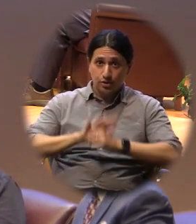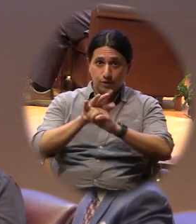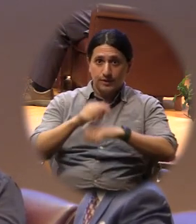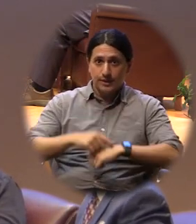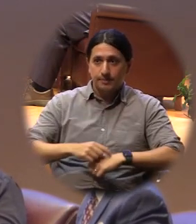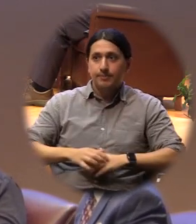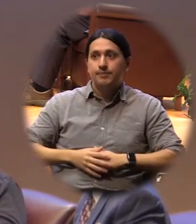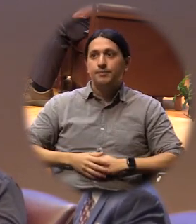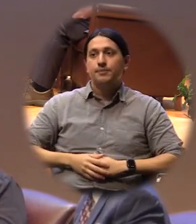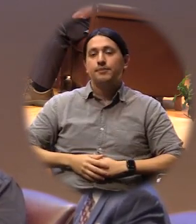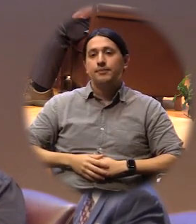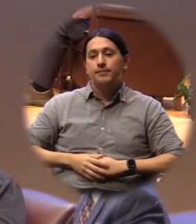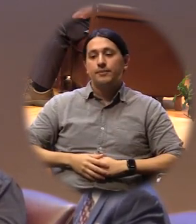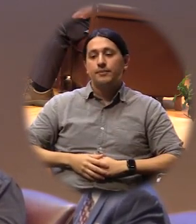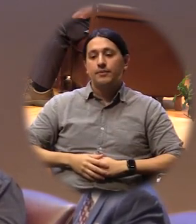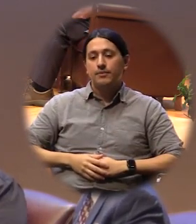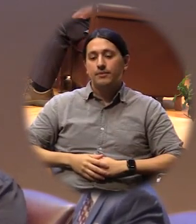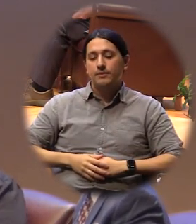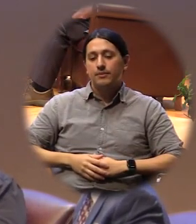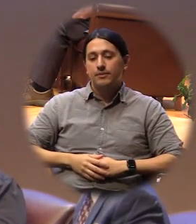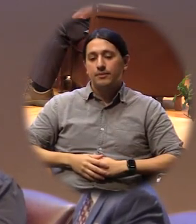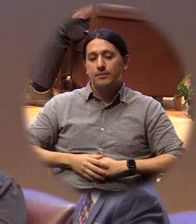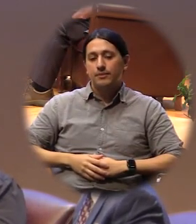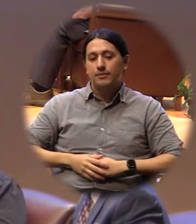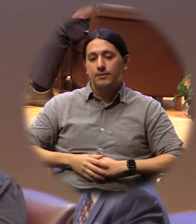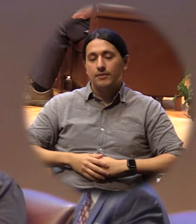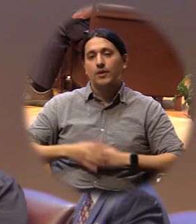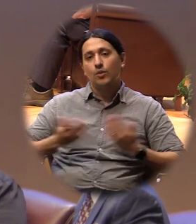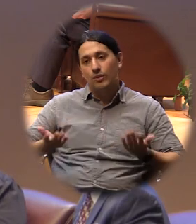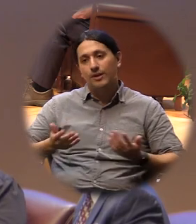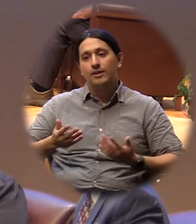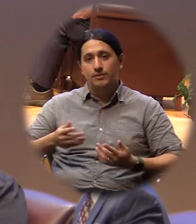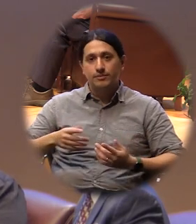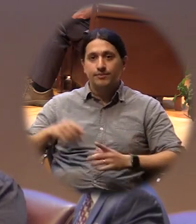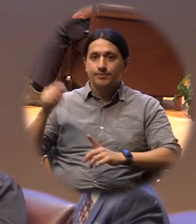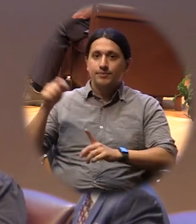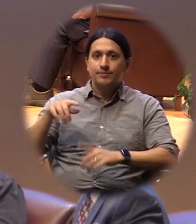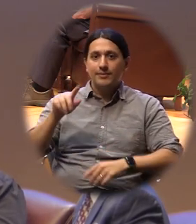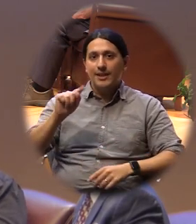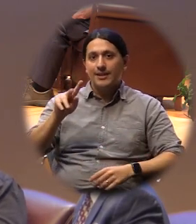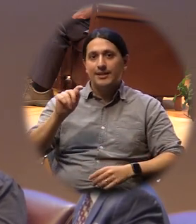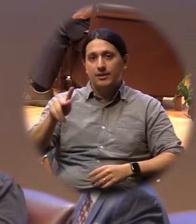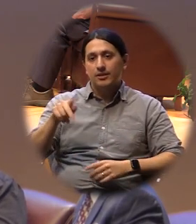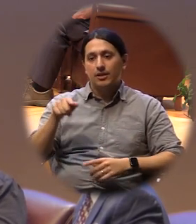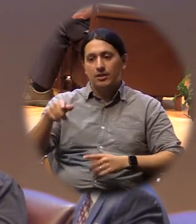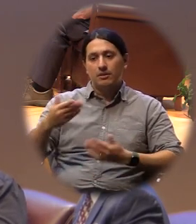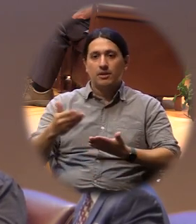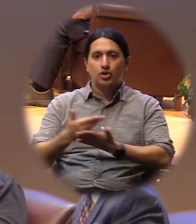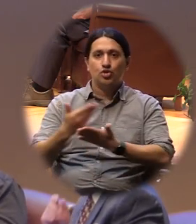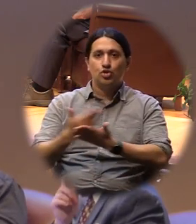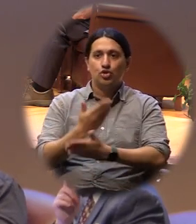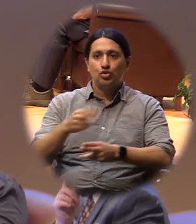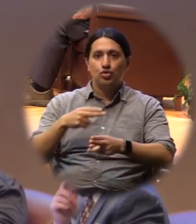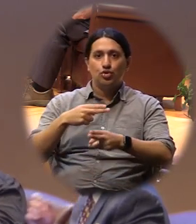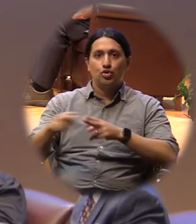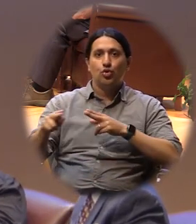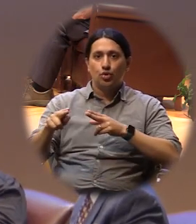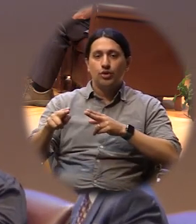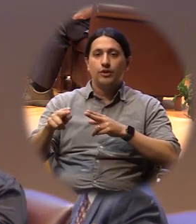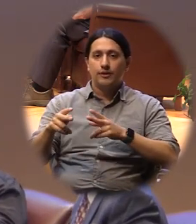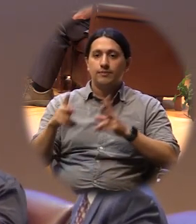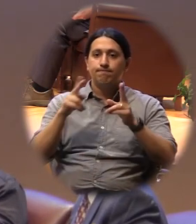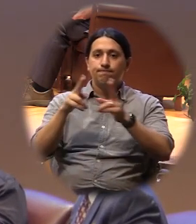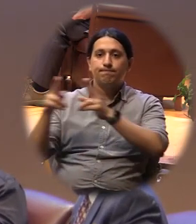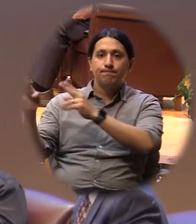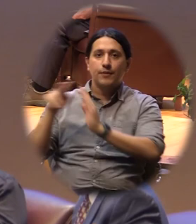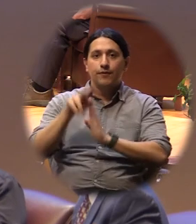Well, by and large, especially things like TikTok, which is a relatively new, like, short form video platform for